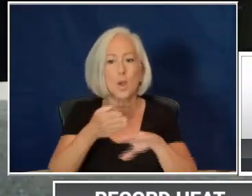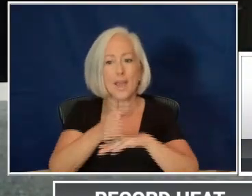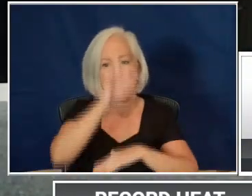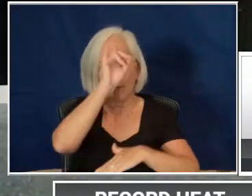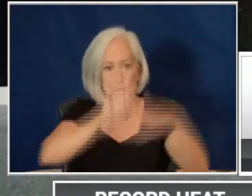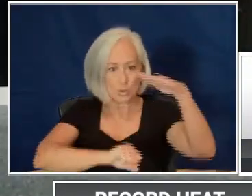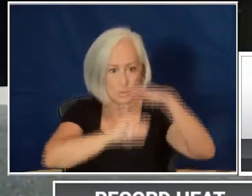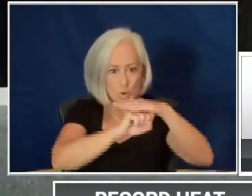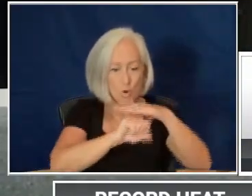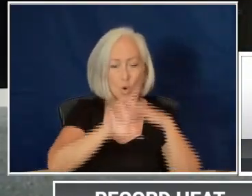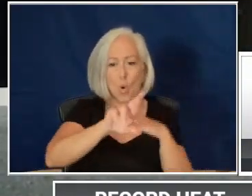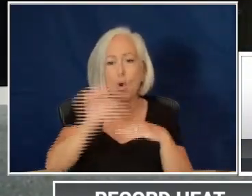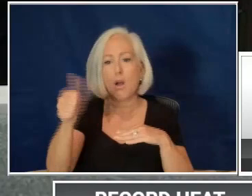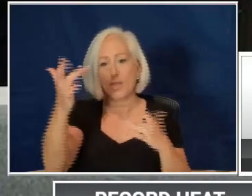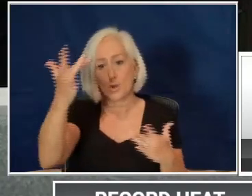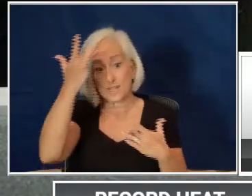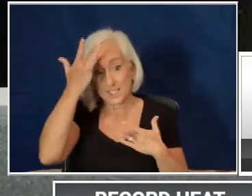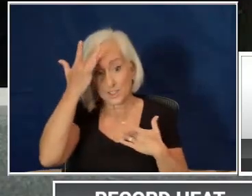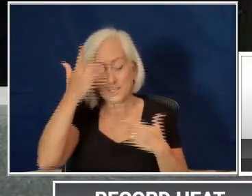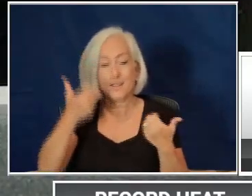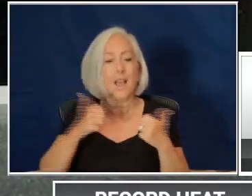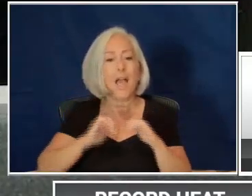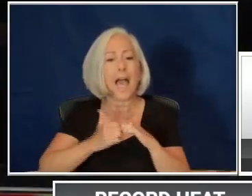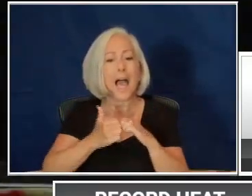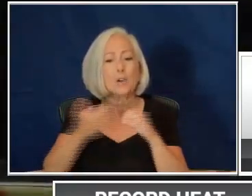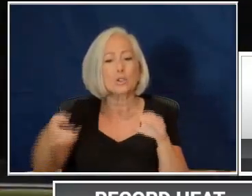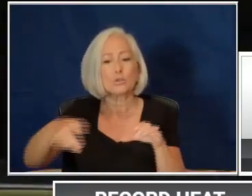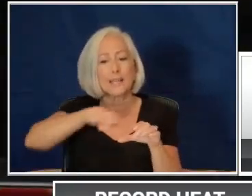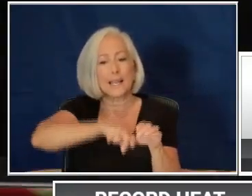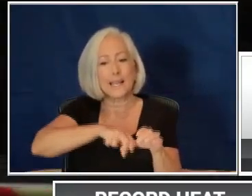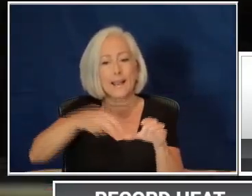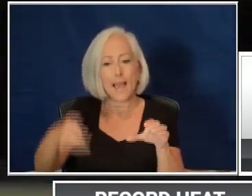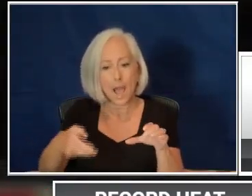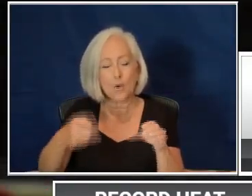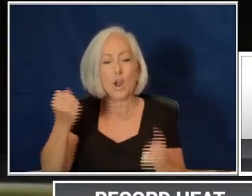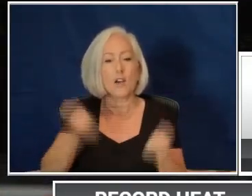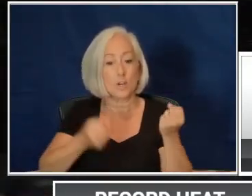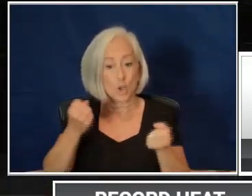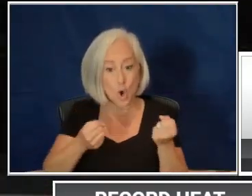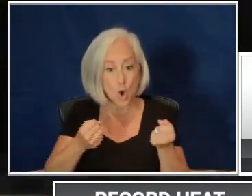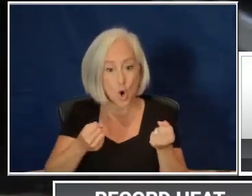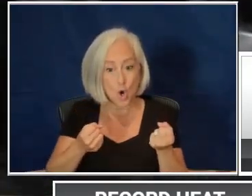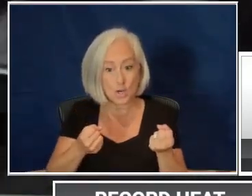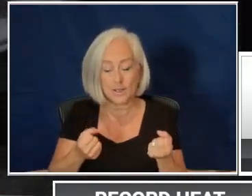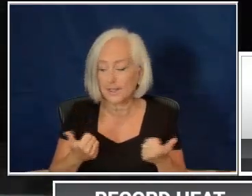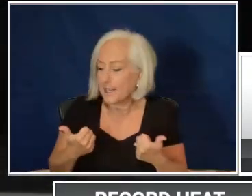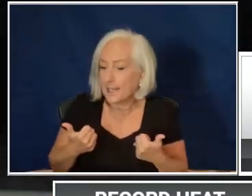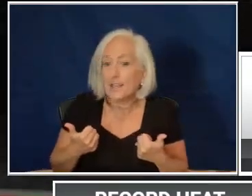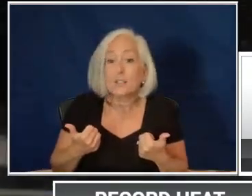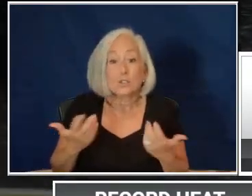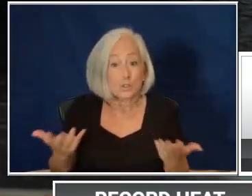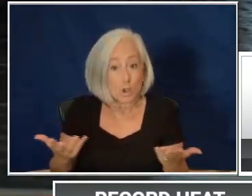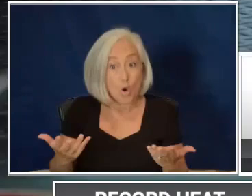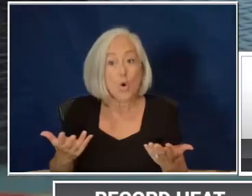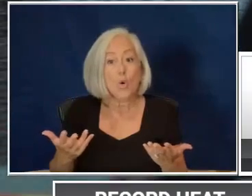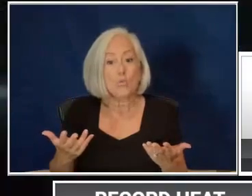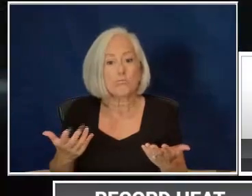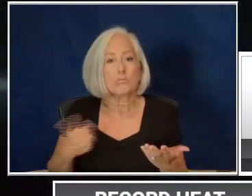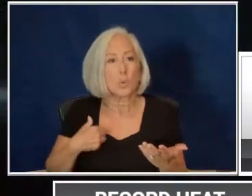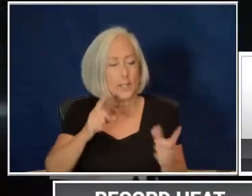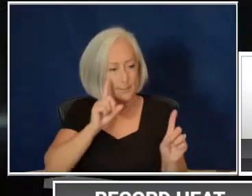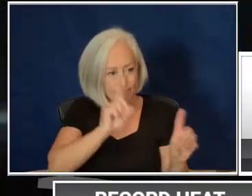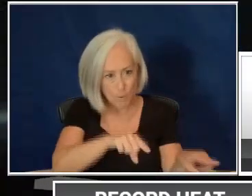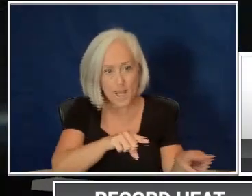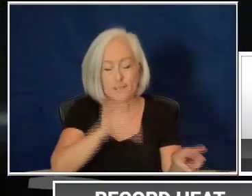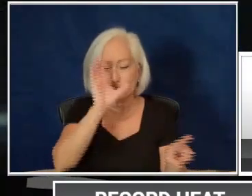motor vehicle, and that they were in need of a car that they could actually physically try to do it. So we went and found the car for